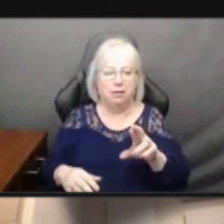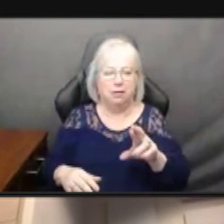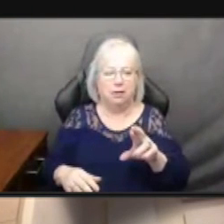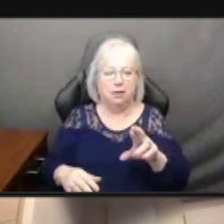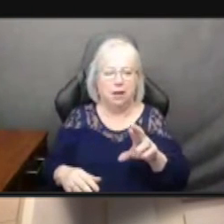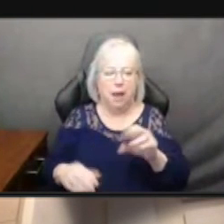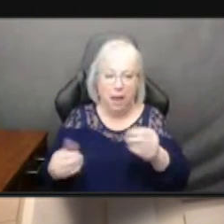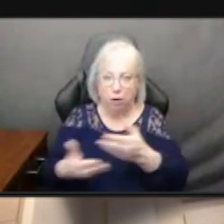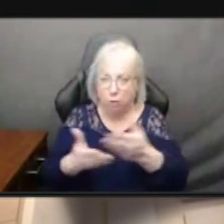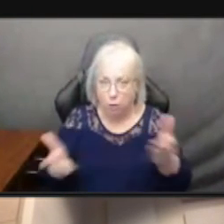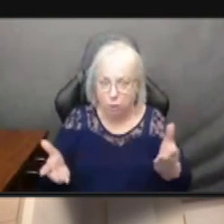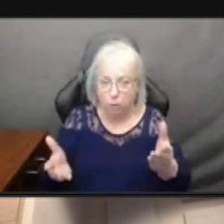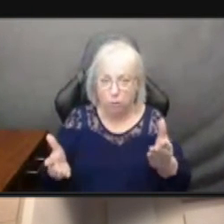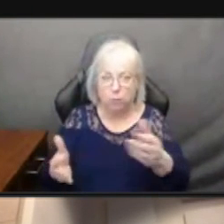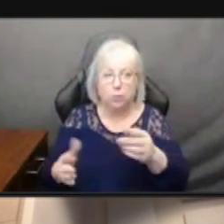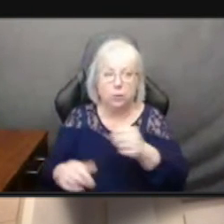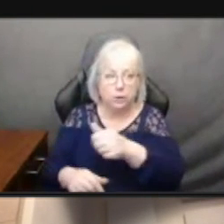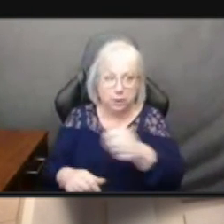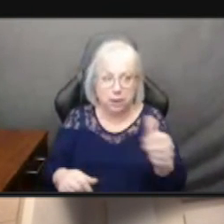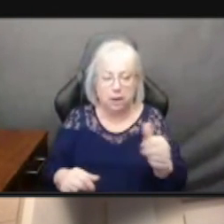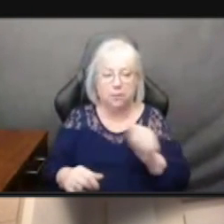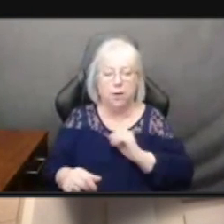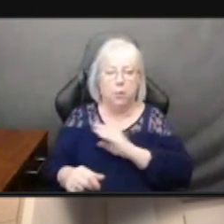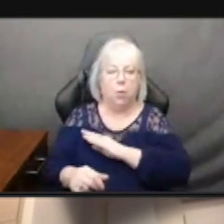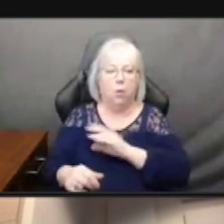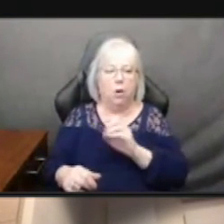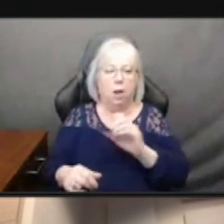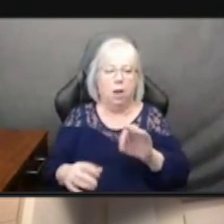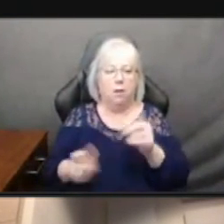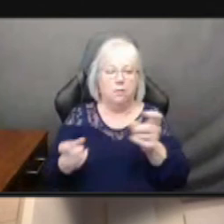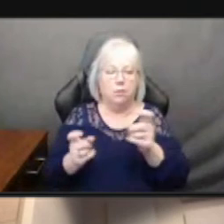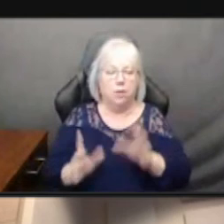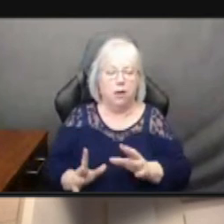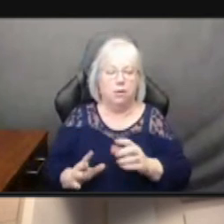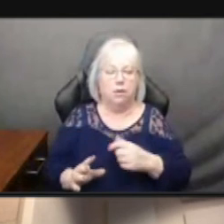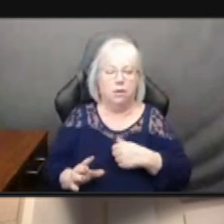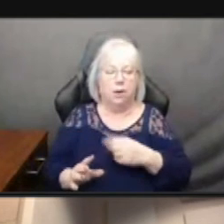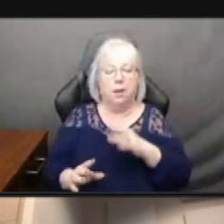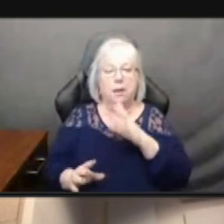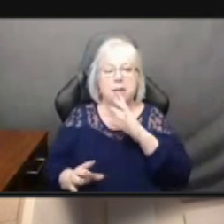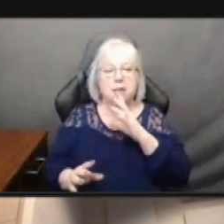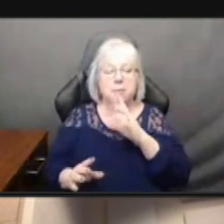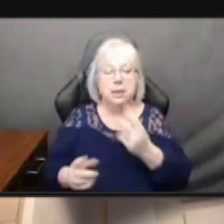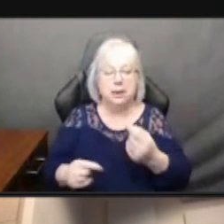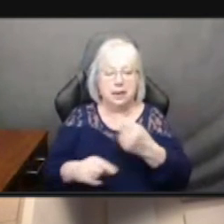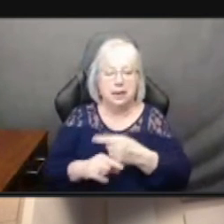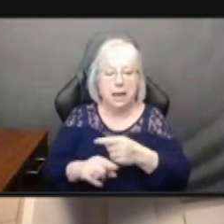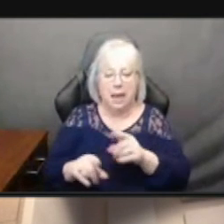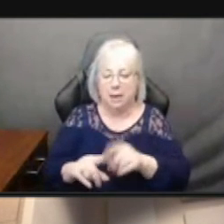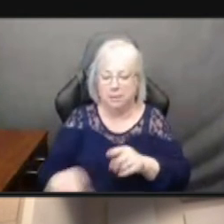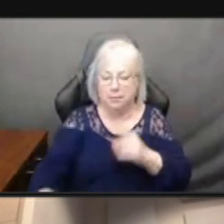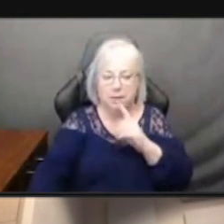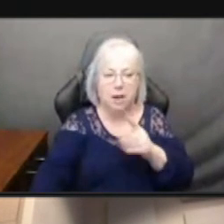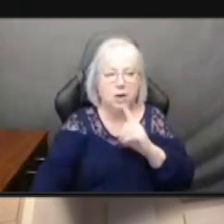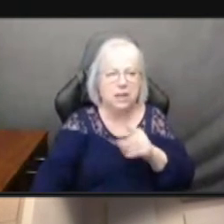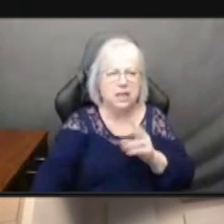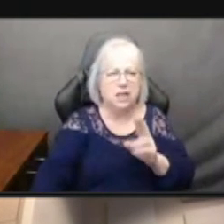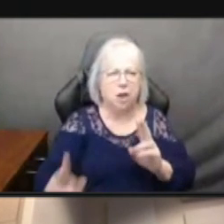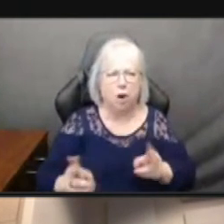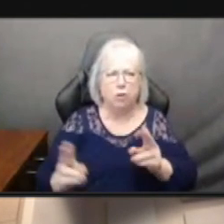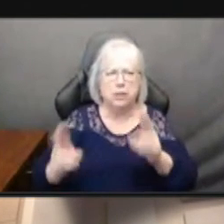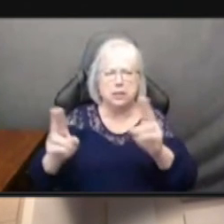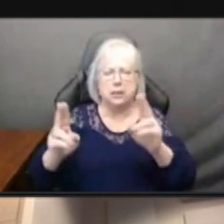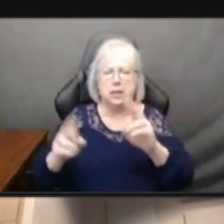Board of Directors. I speak today as there is an urgency